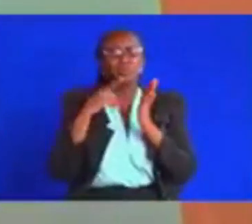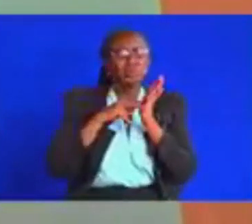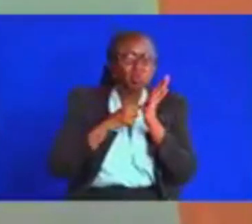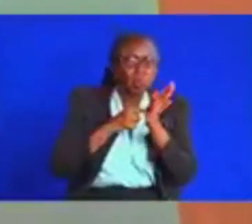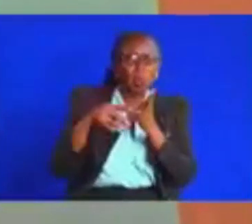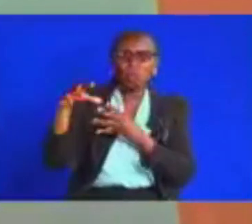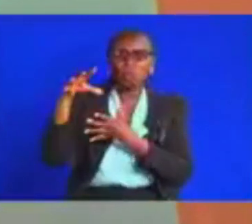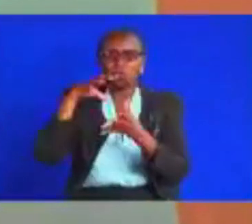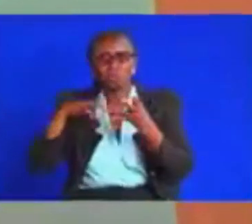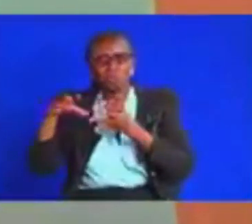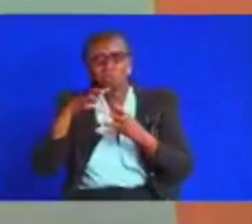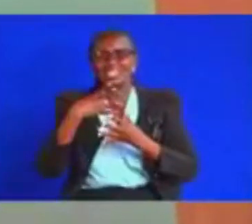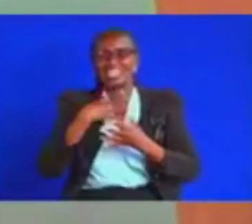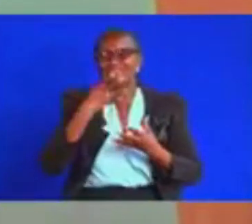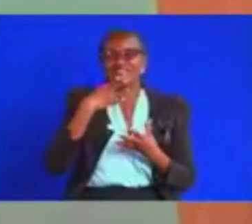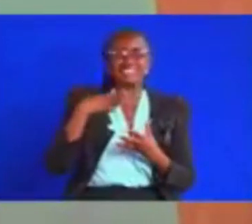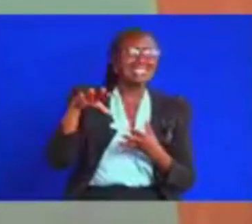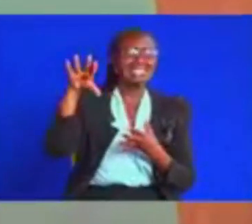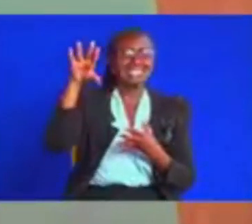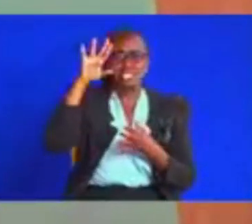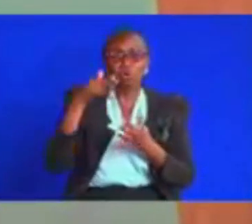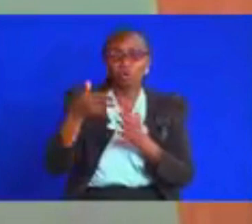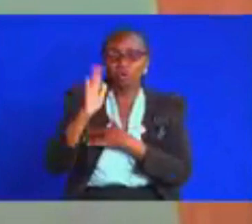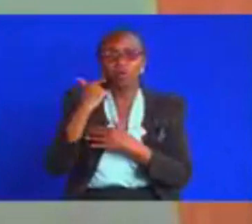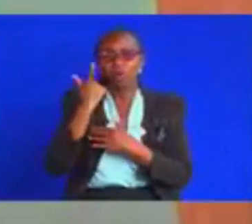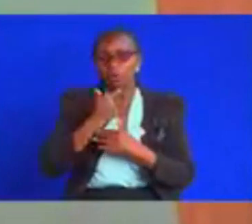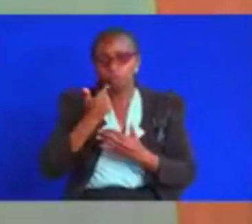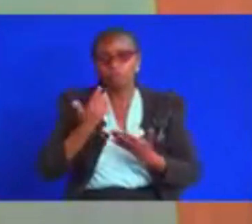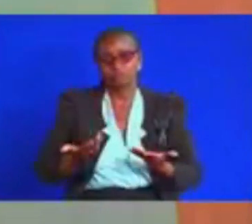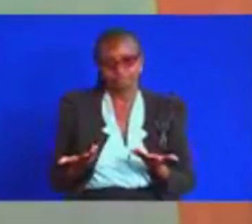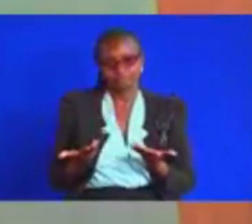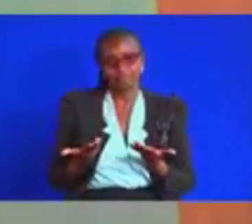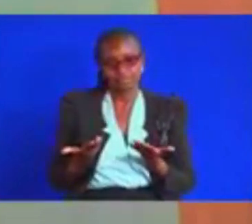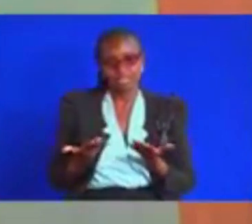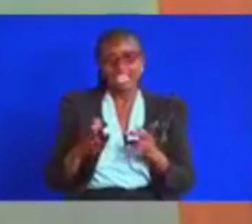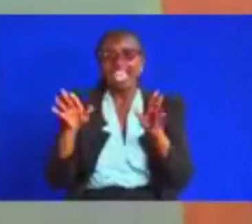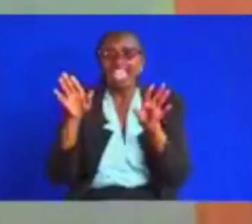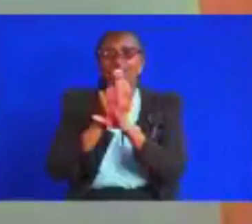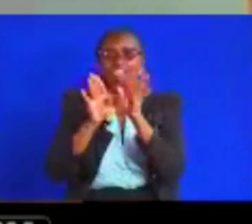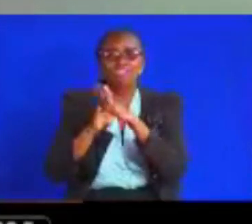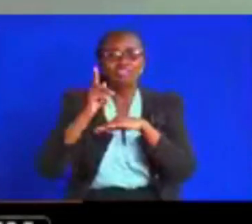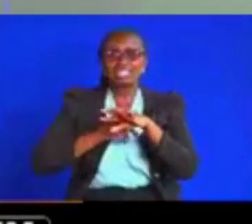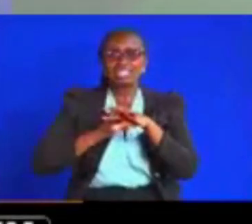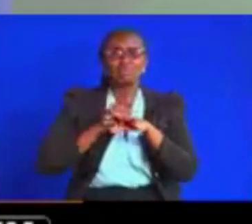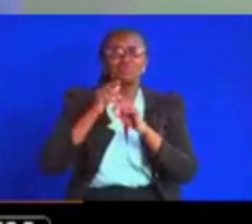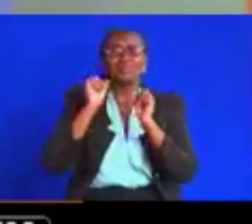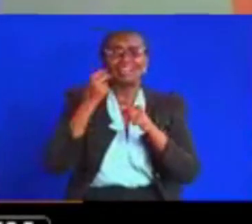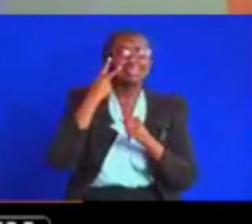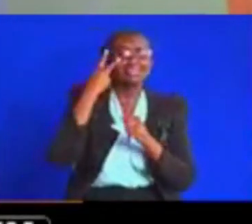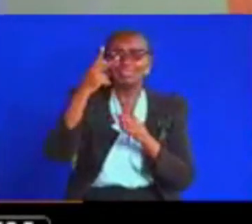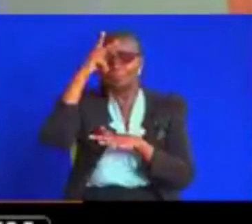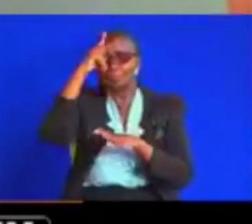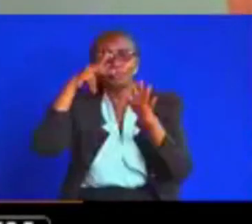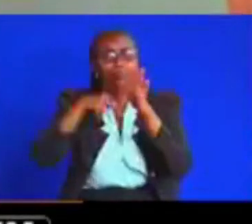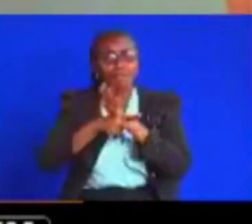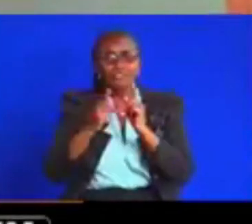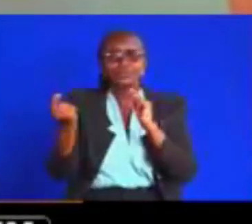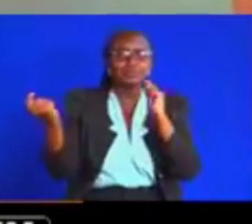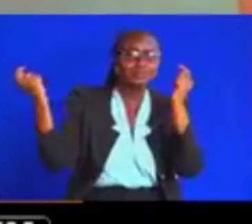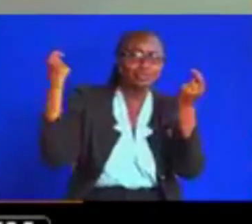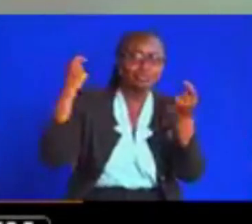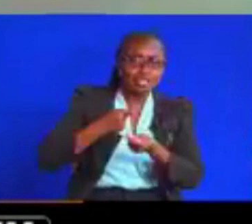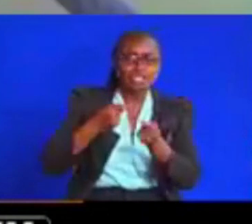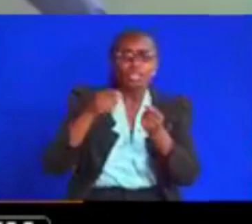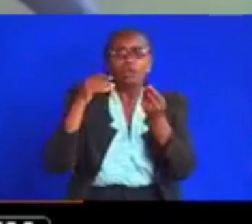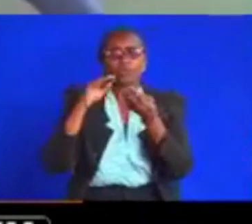and frustration as to who God was. Every time you would see prophets interchange between